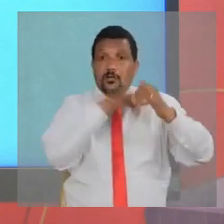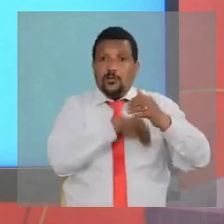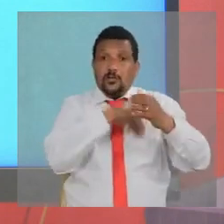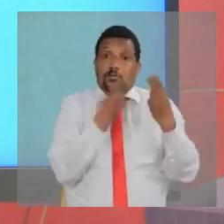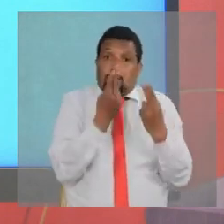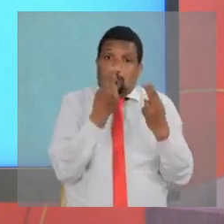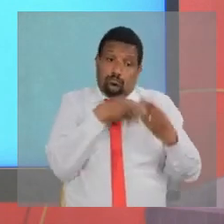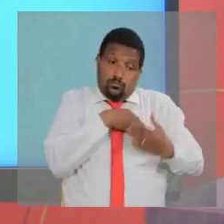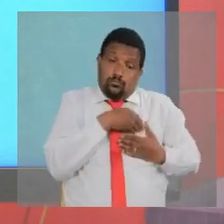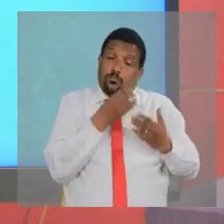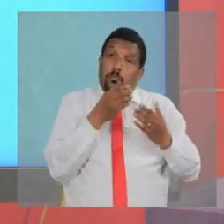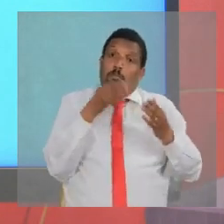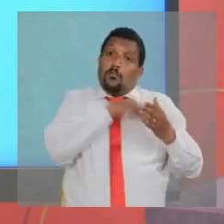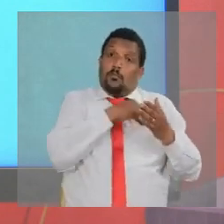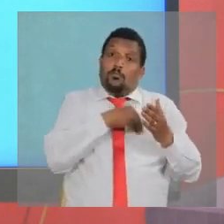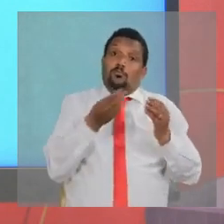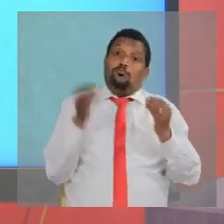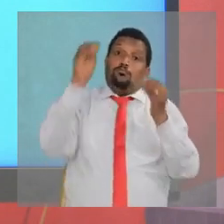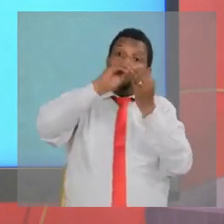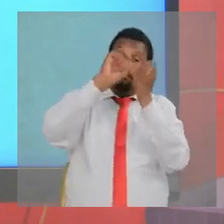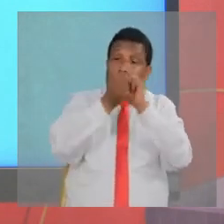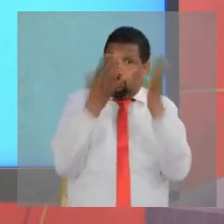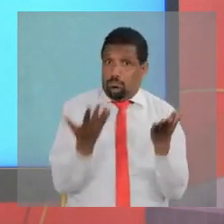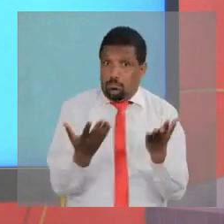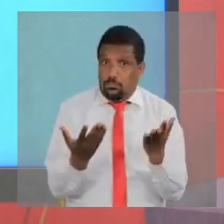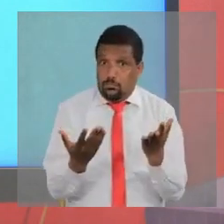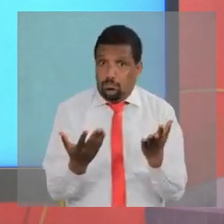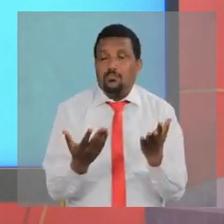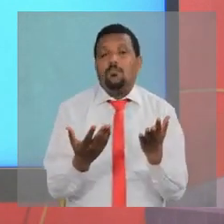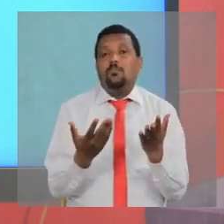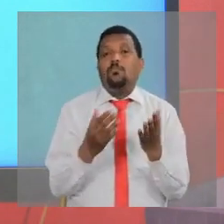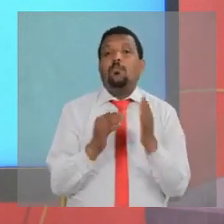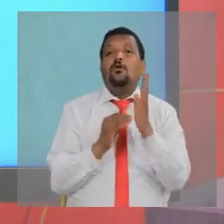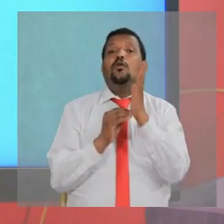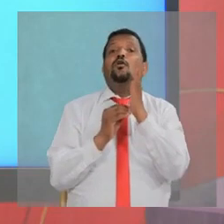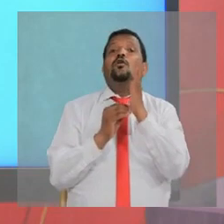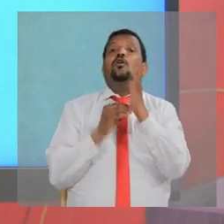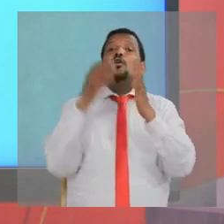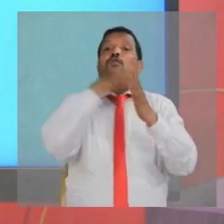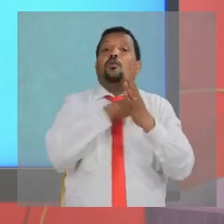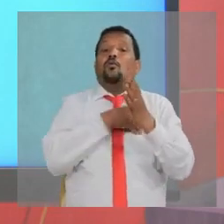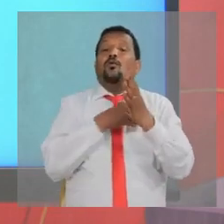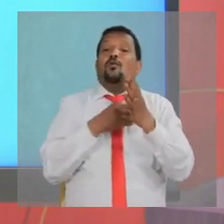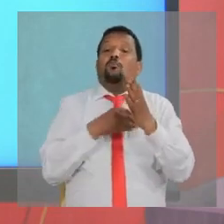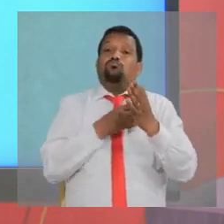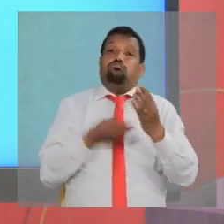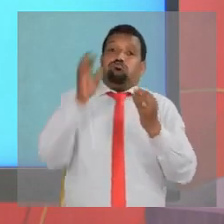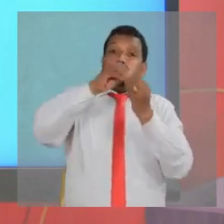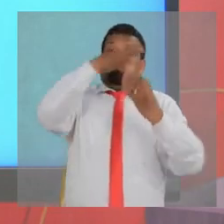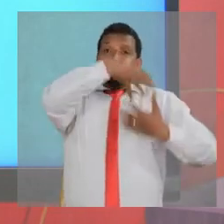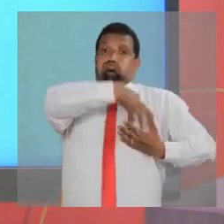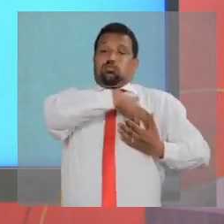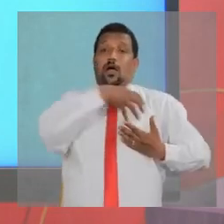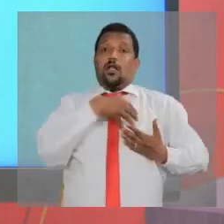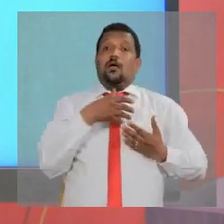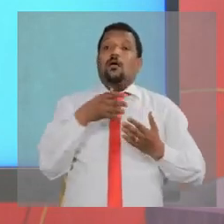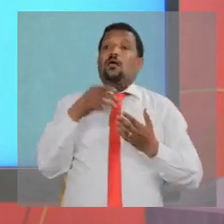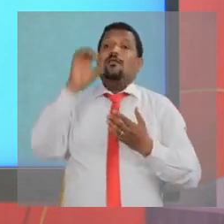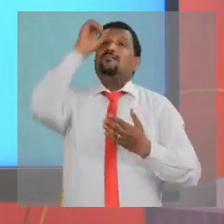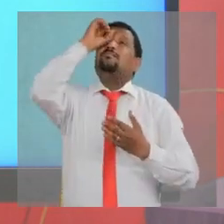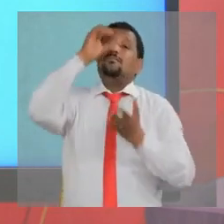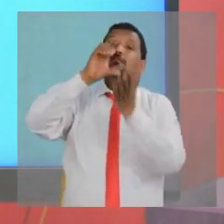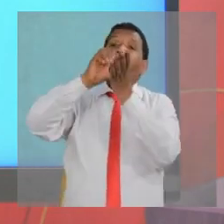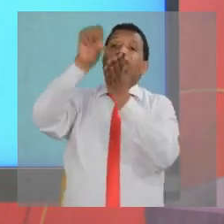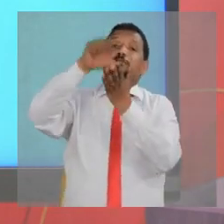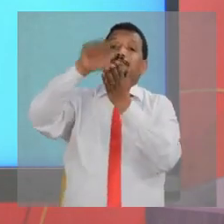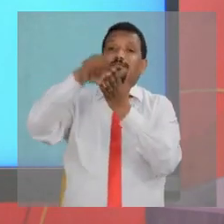consumer. That means if there is a change in income, if there is a rise in income of consumer, even though there is a rise in price of egg, the